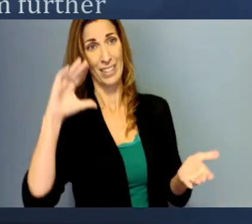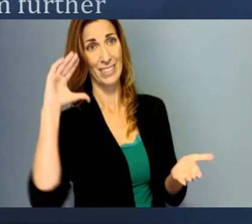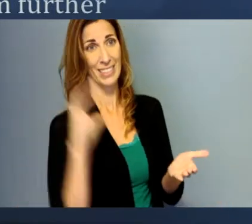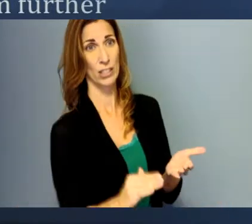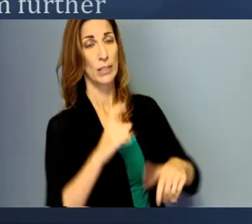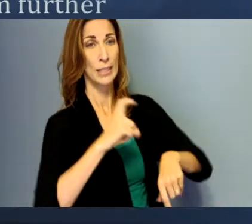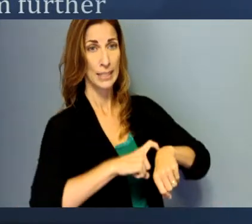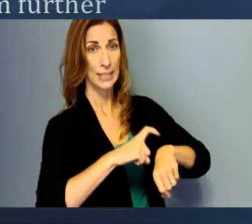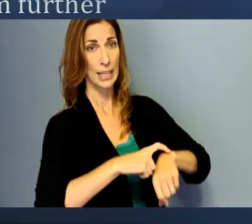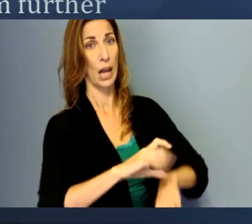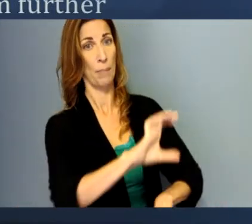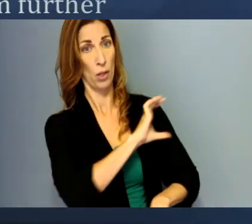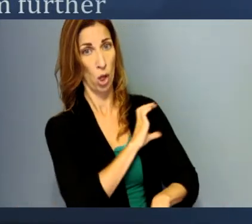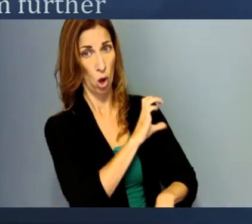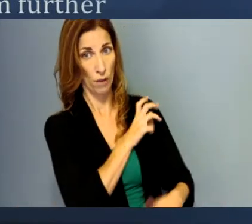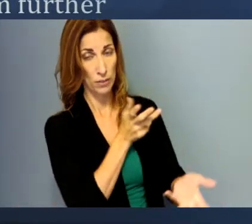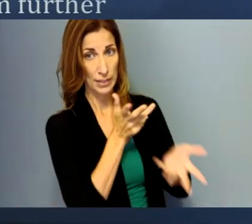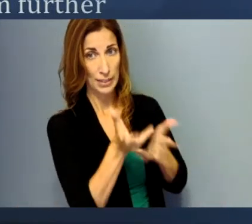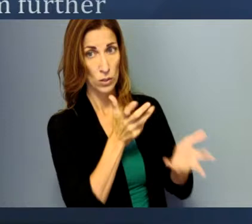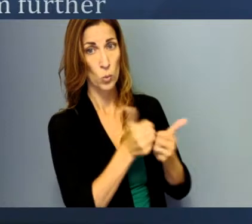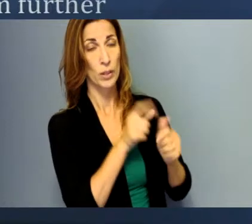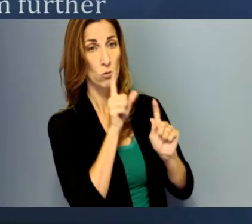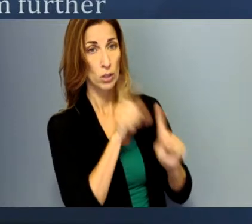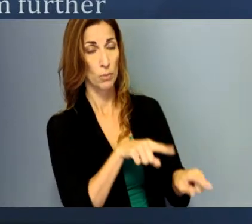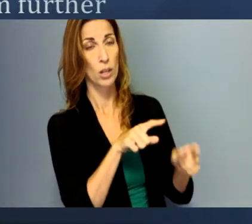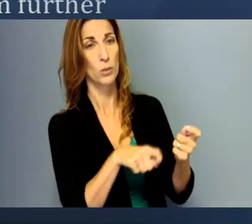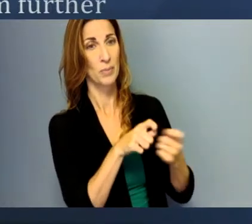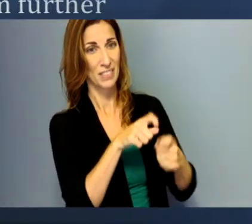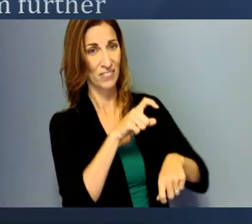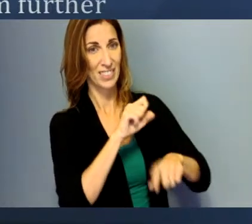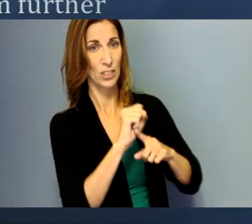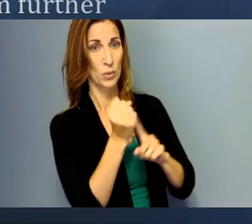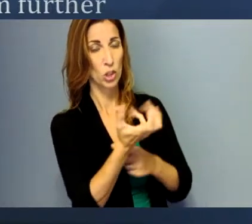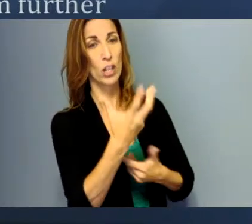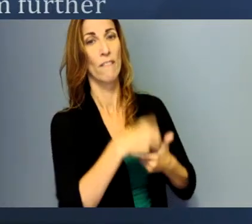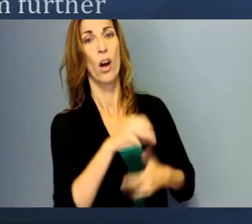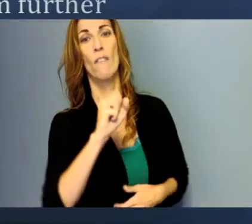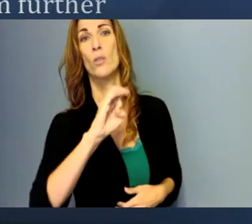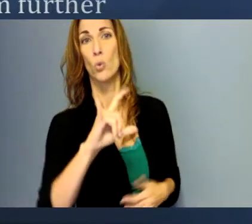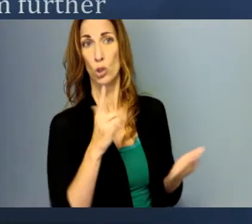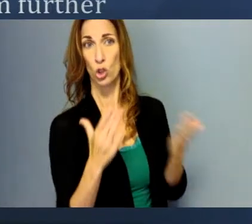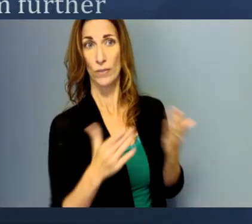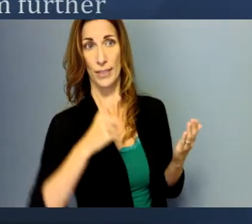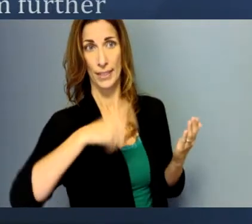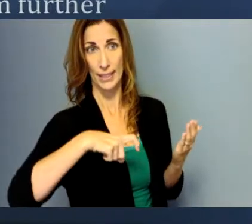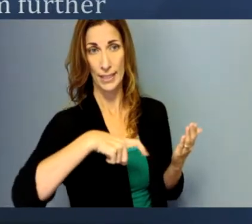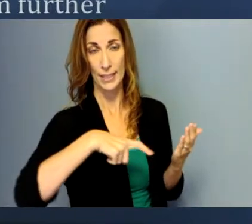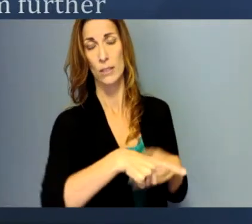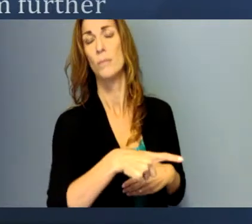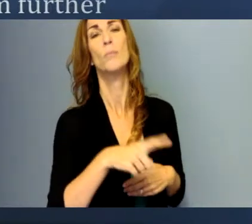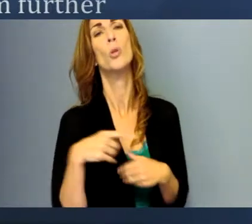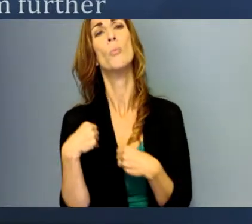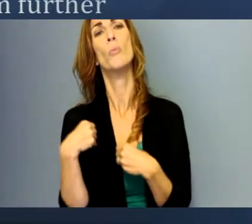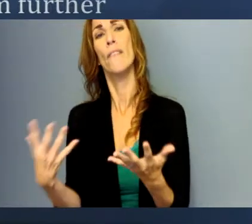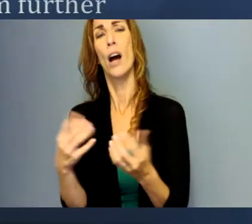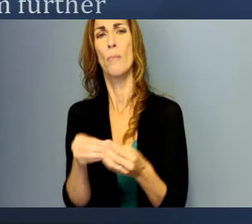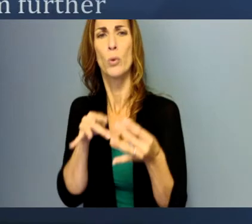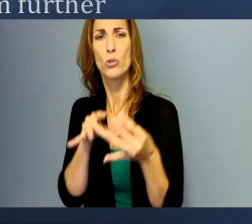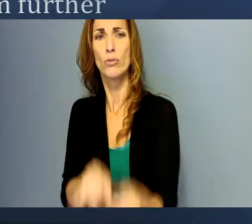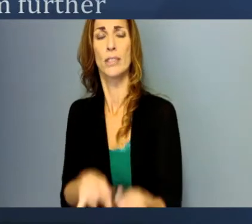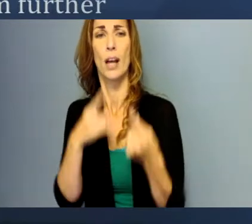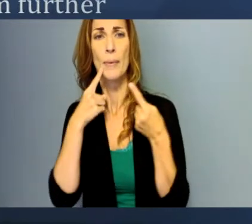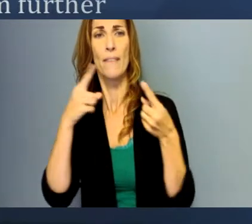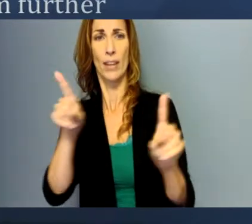law enforcement spends in responding to situations involving social services. It's to provide a more streamlined and